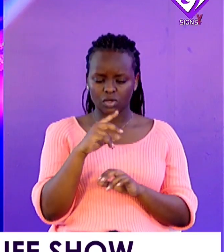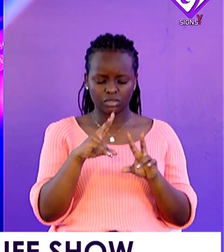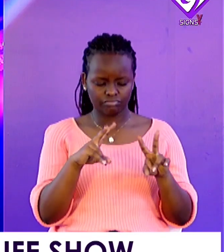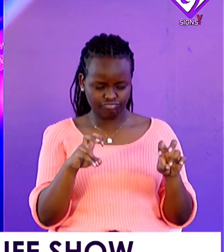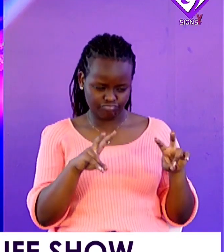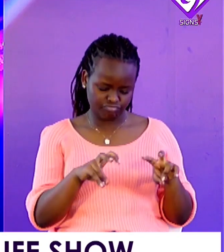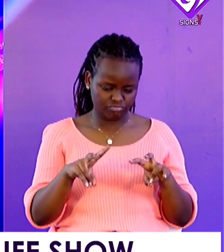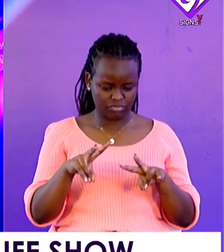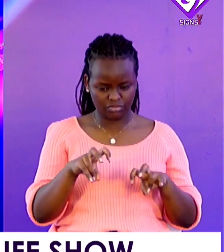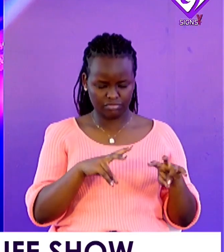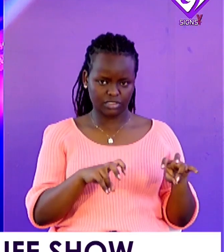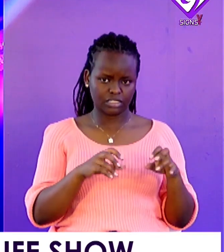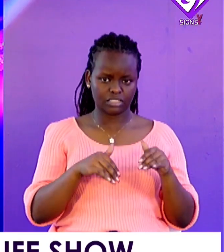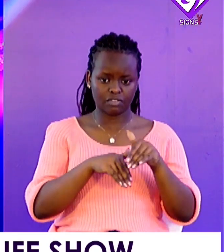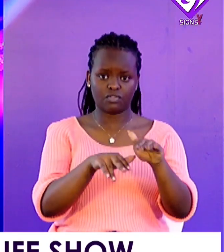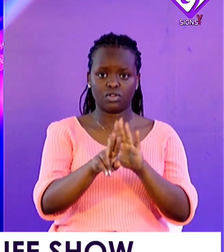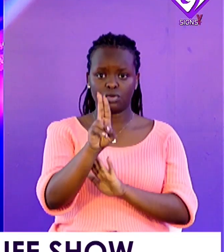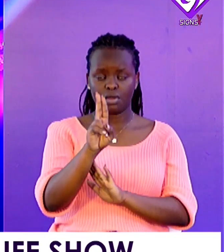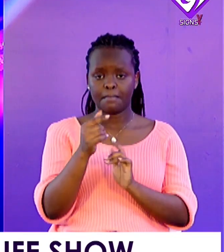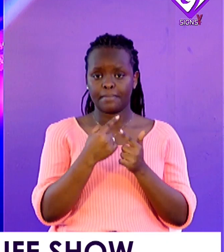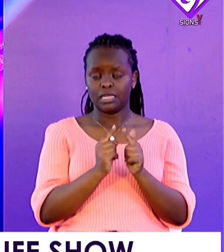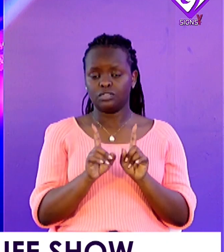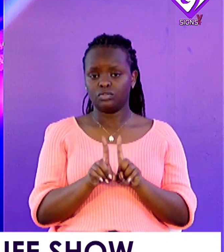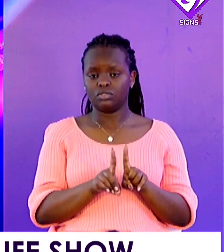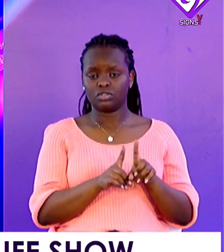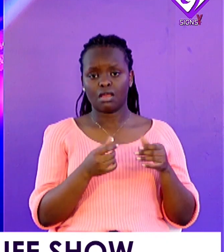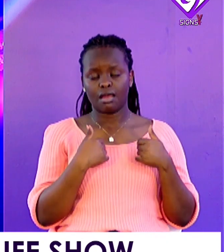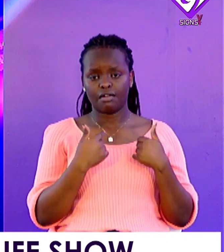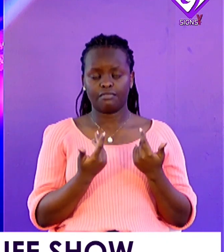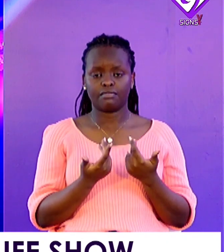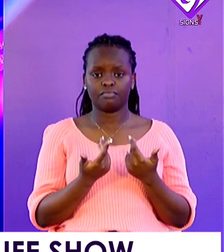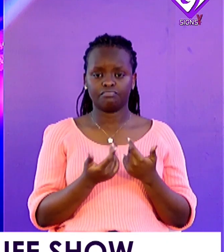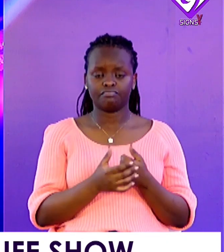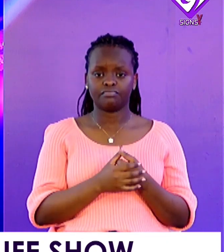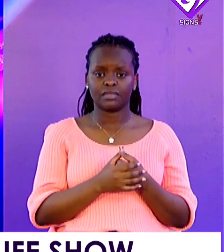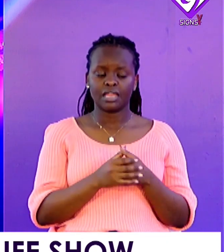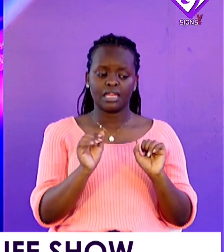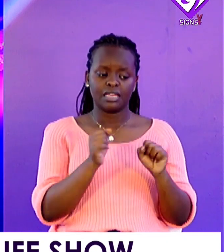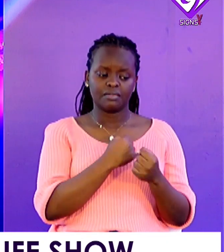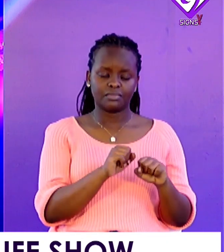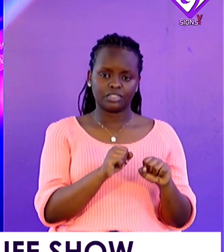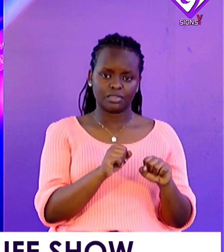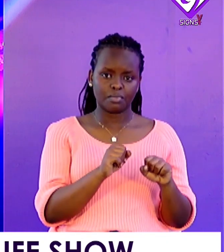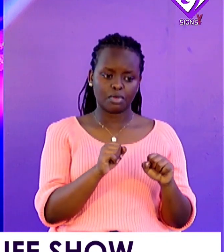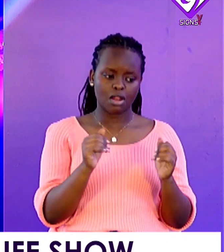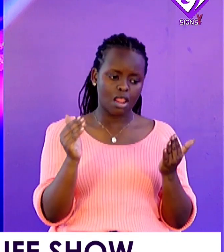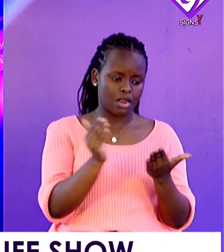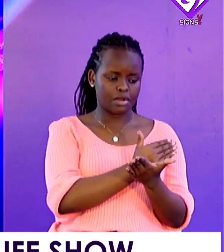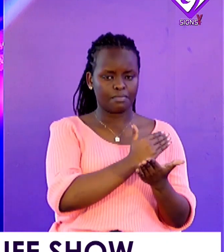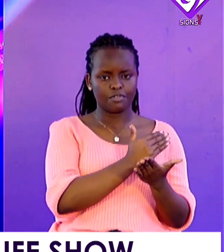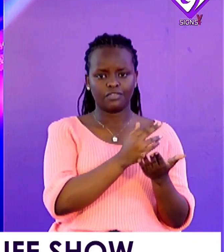and follow-up. But there is also, we cannot rule out the role of the